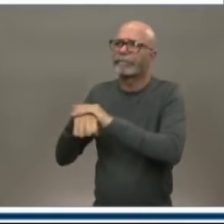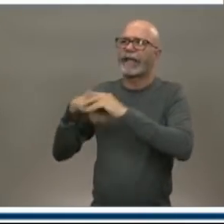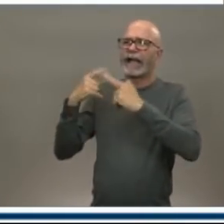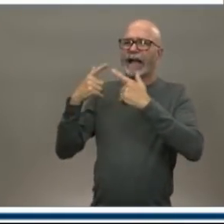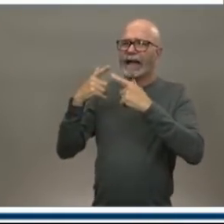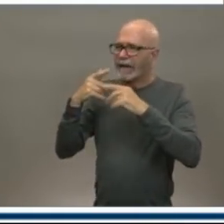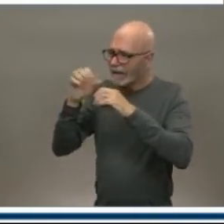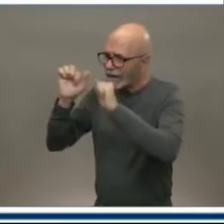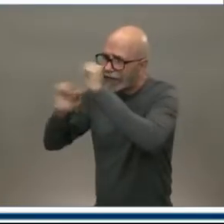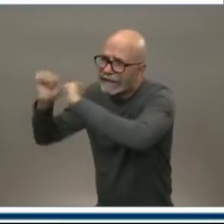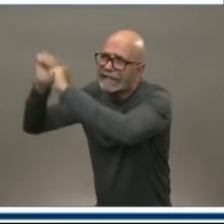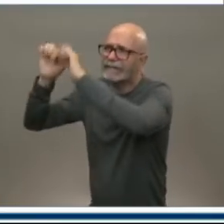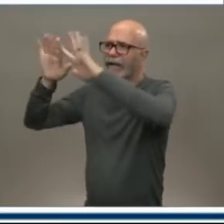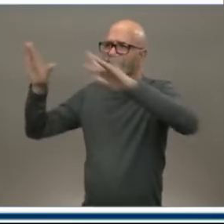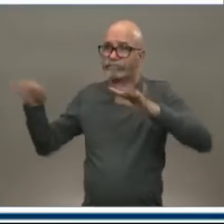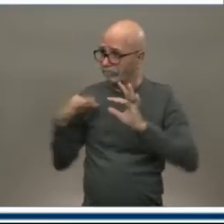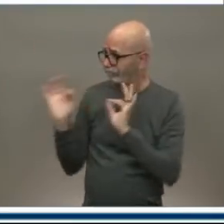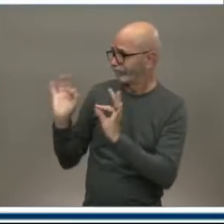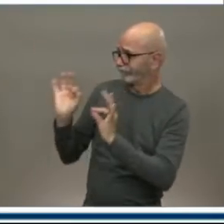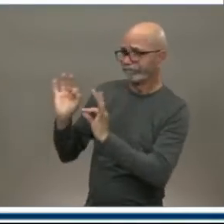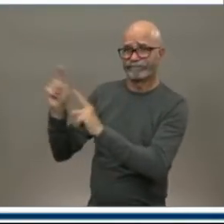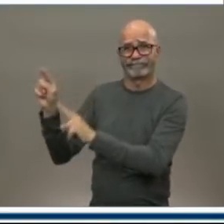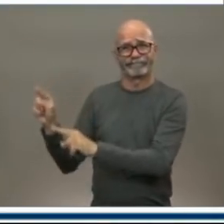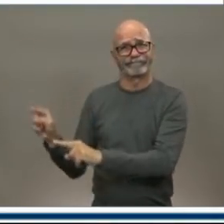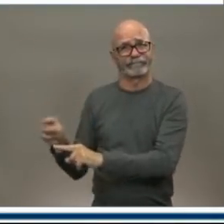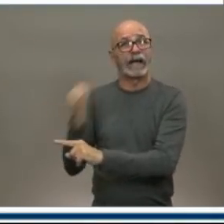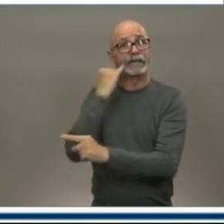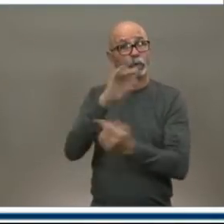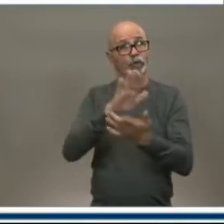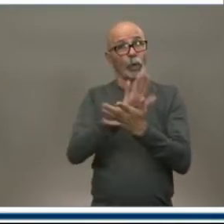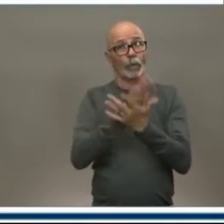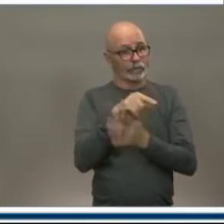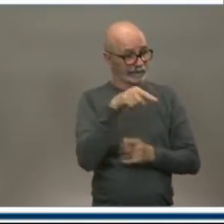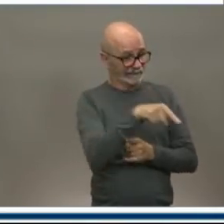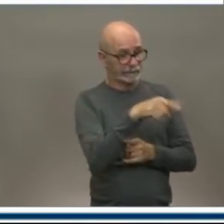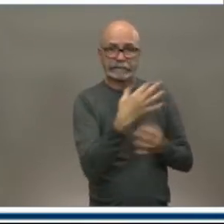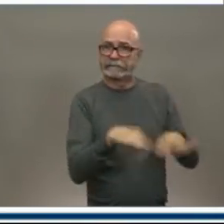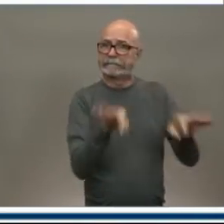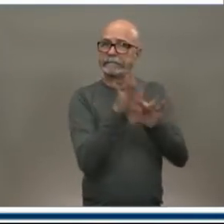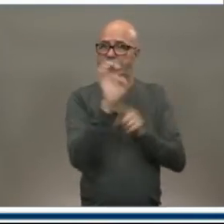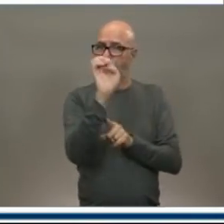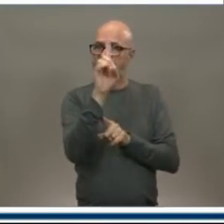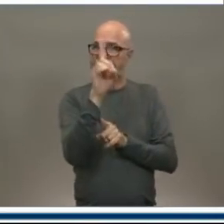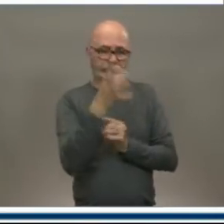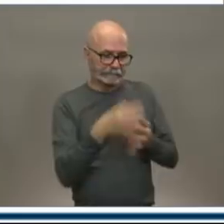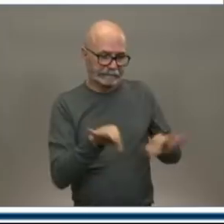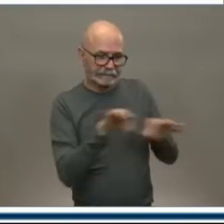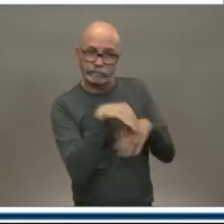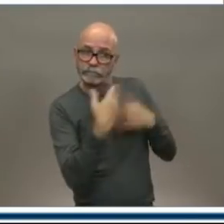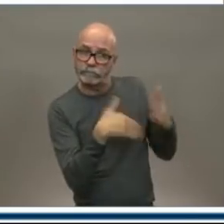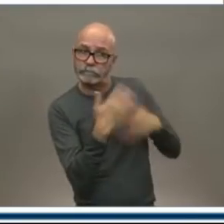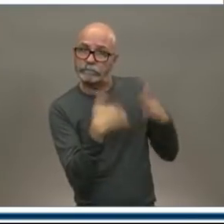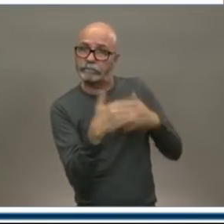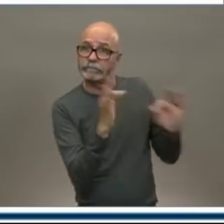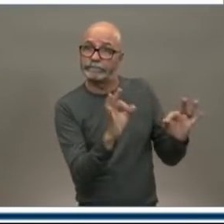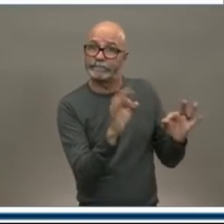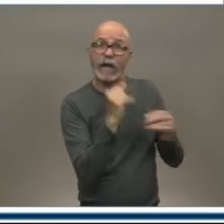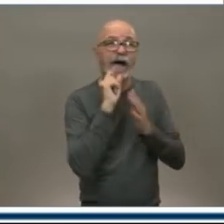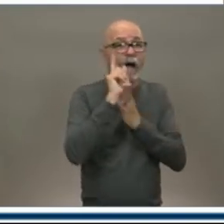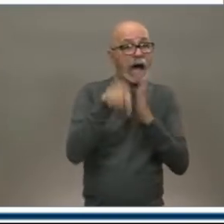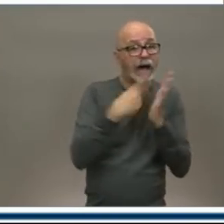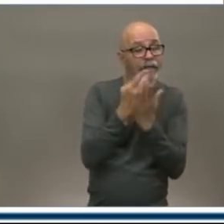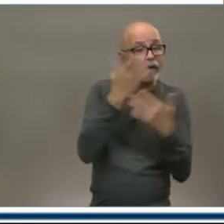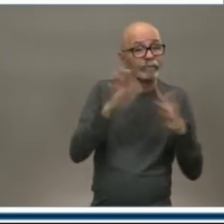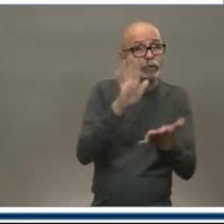time. And when we let people in after hours, we have to, so we've got protocols around the limited access,